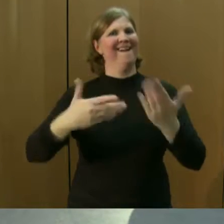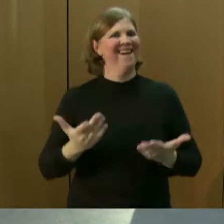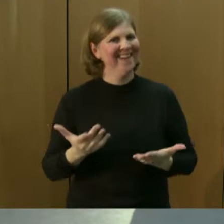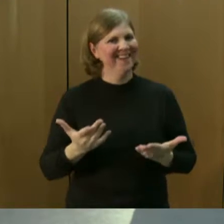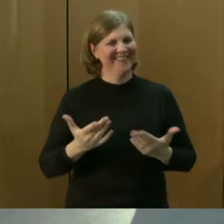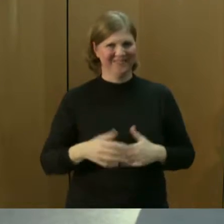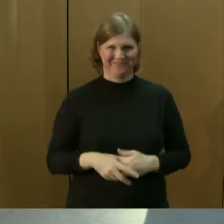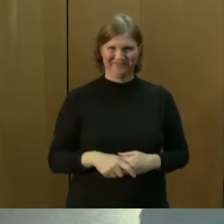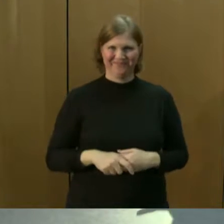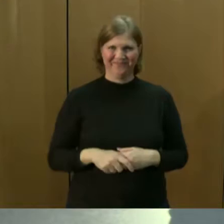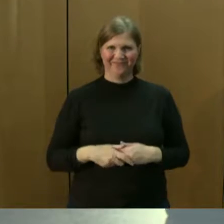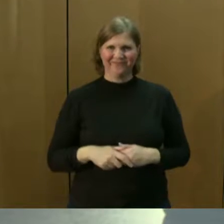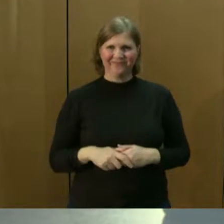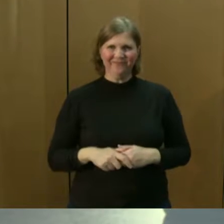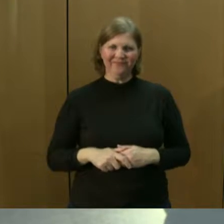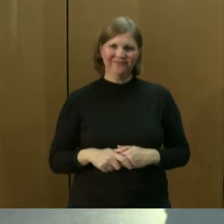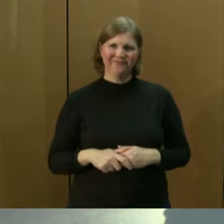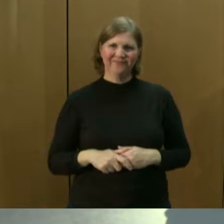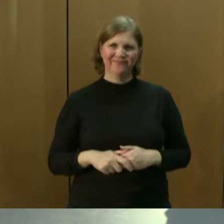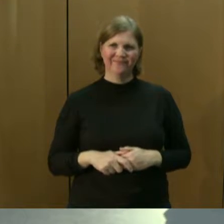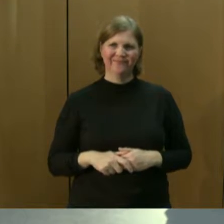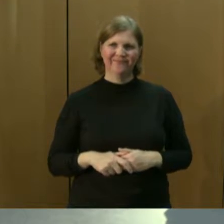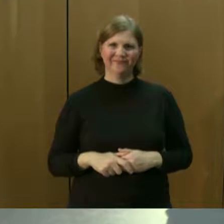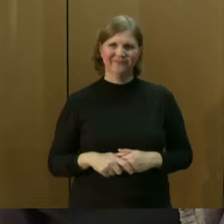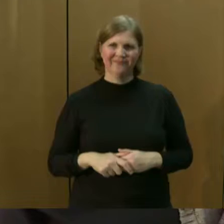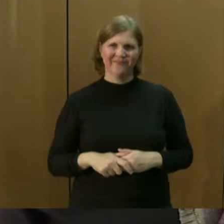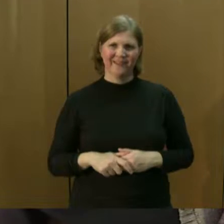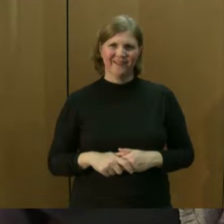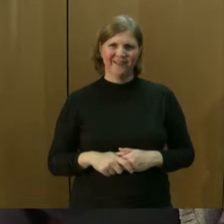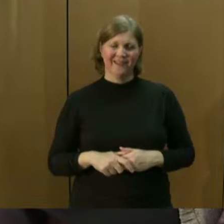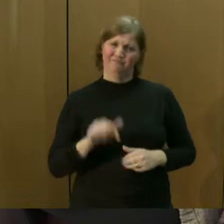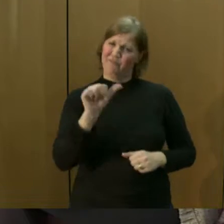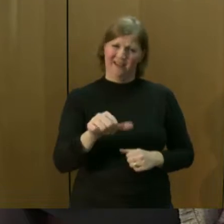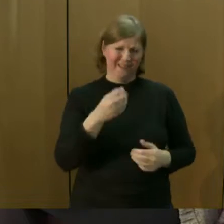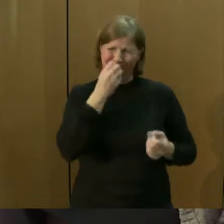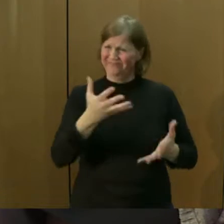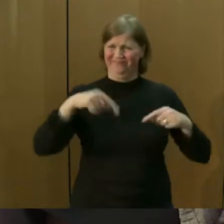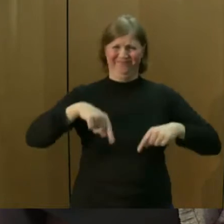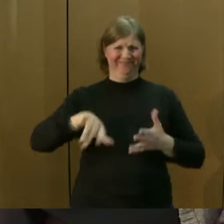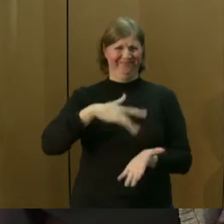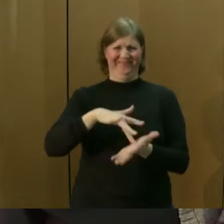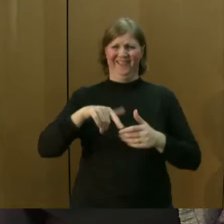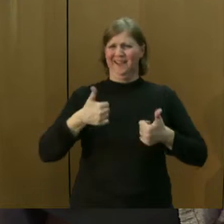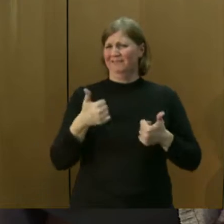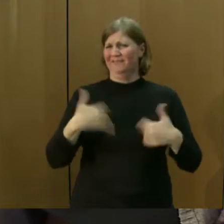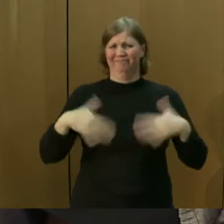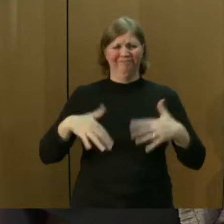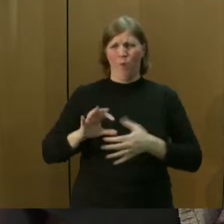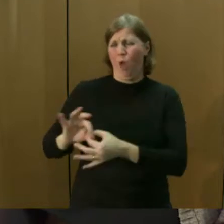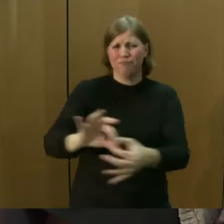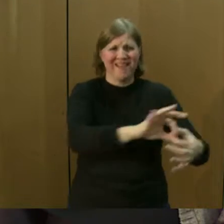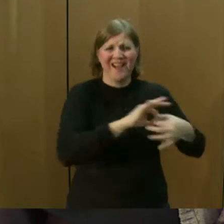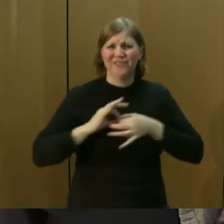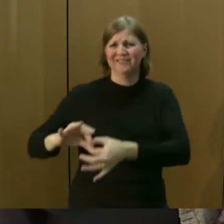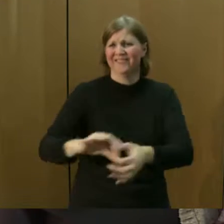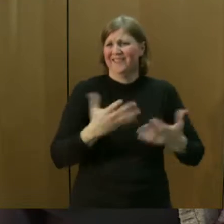really nice place where you can find new collaborators and just see a huge range of work that you wouldn't normally maybe